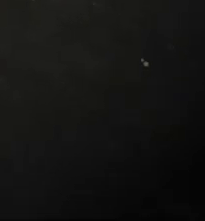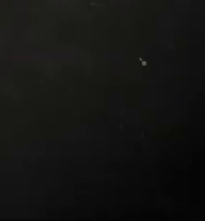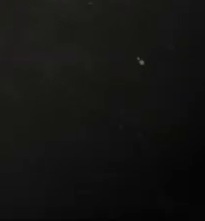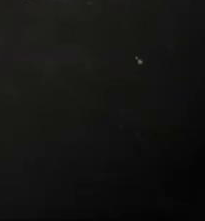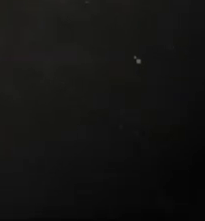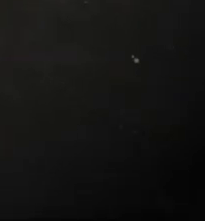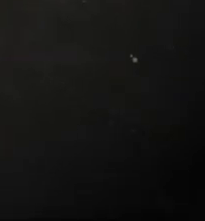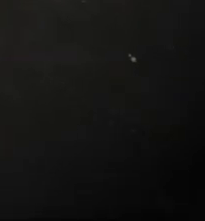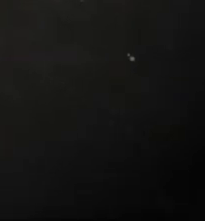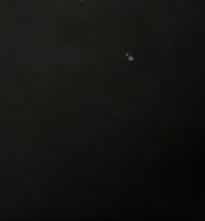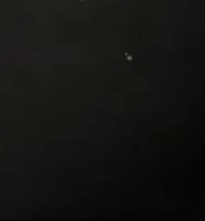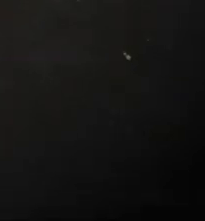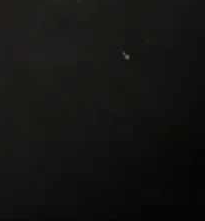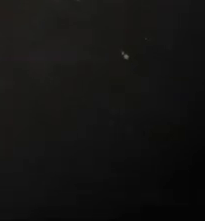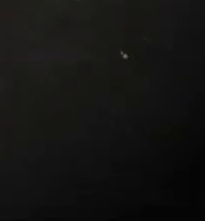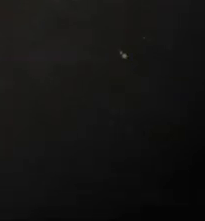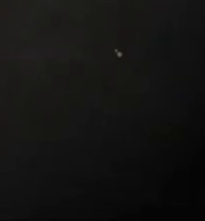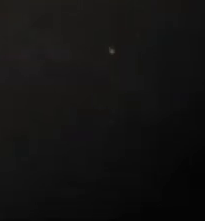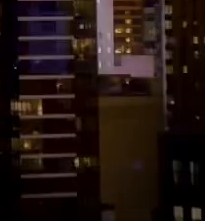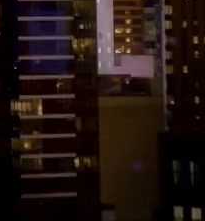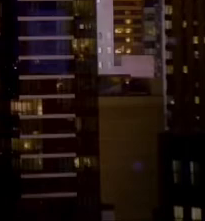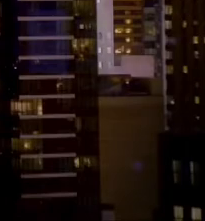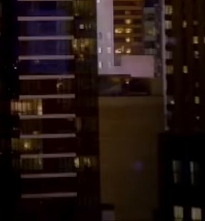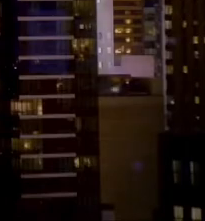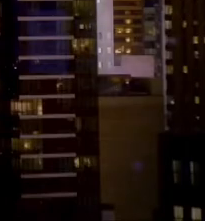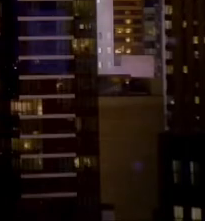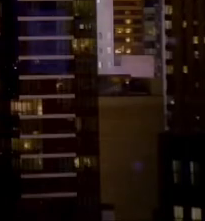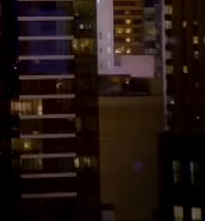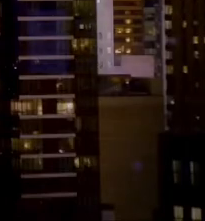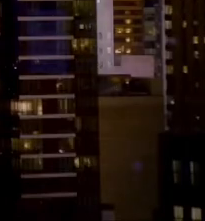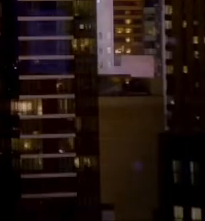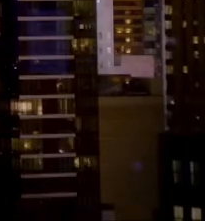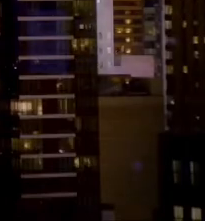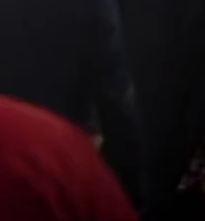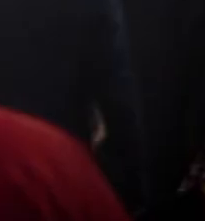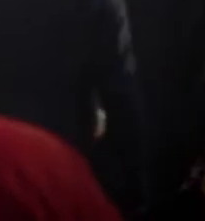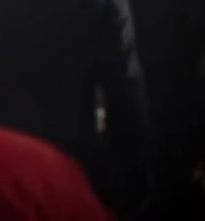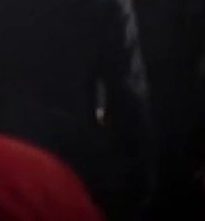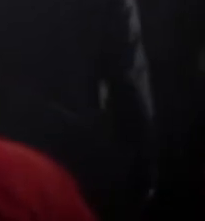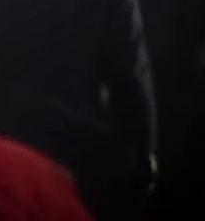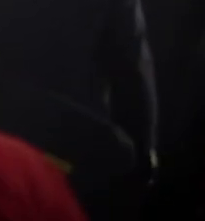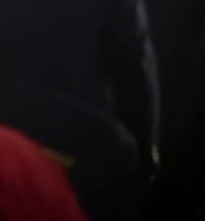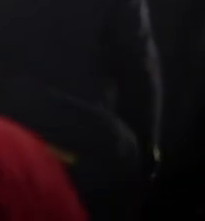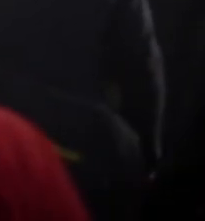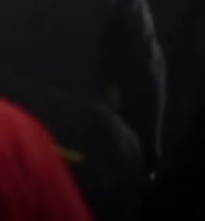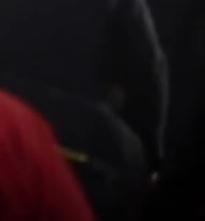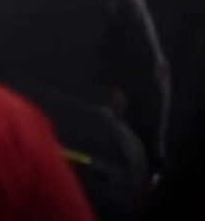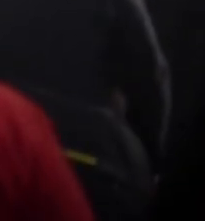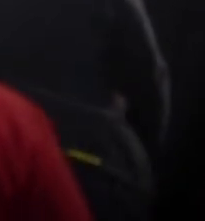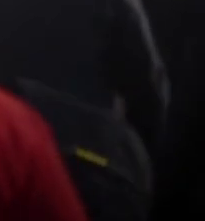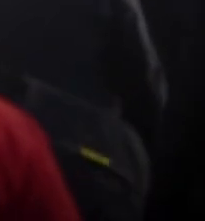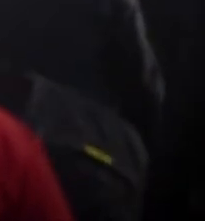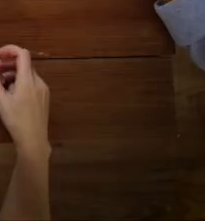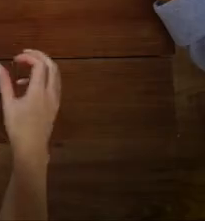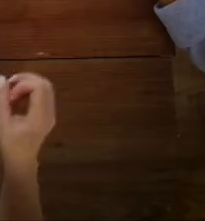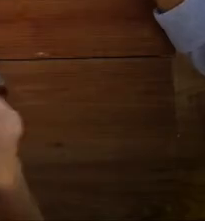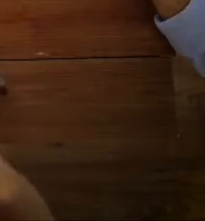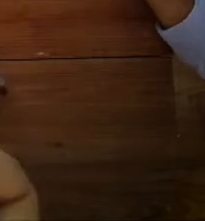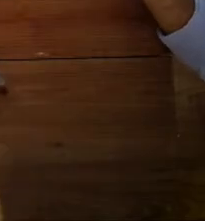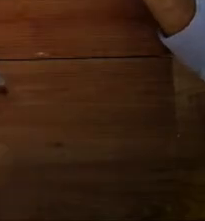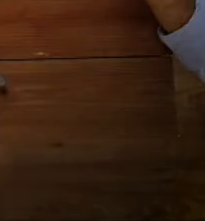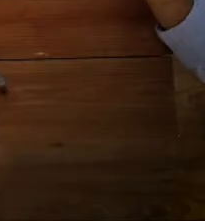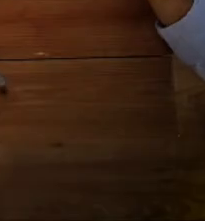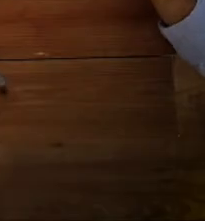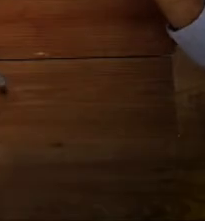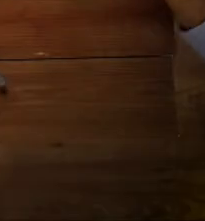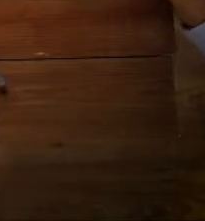A população e o PIB mundial crescem. World population and GDP grow constantly, improving income and